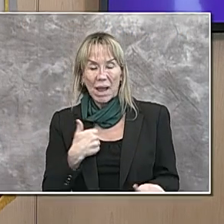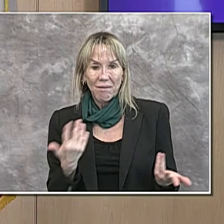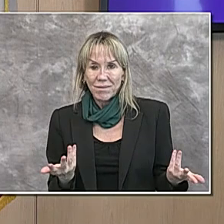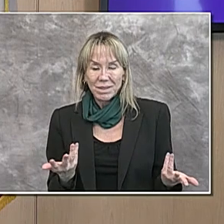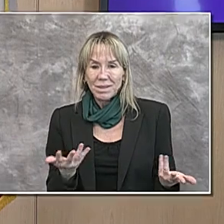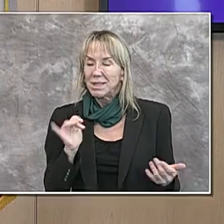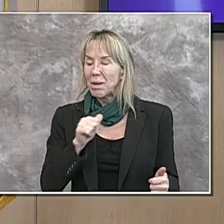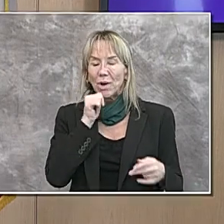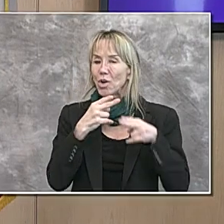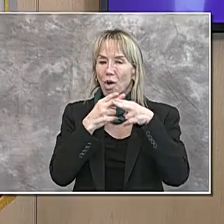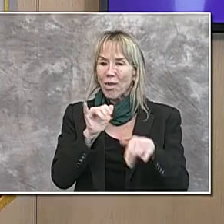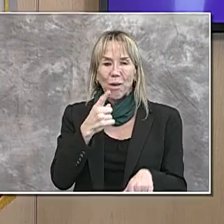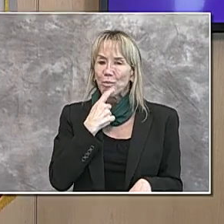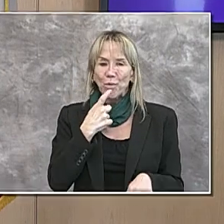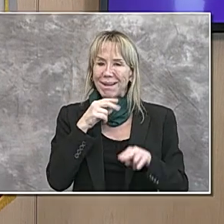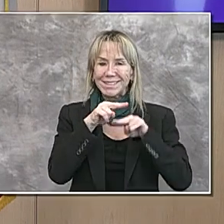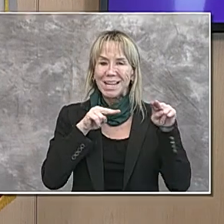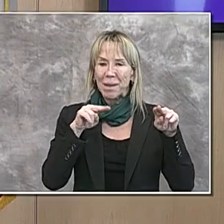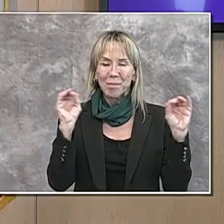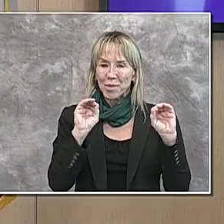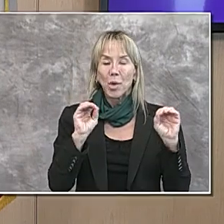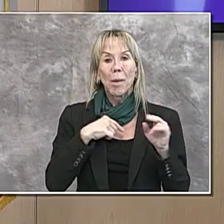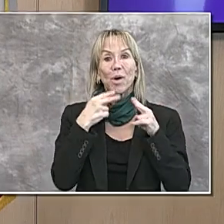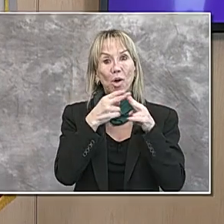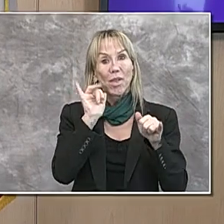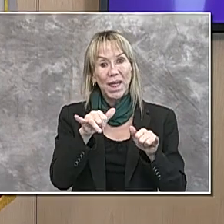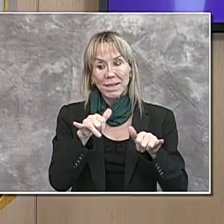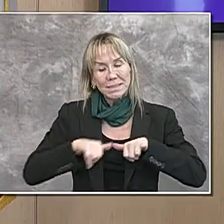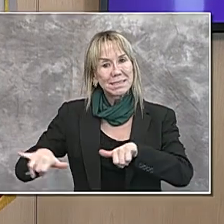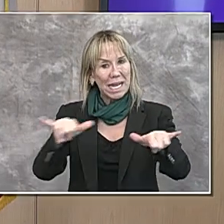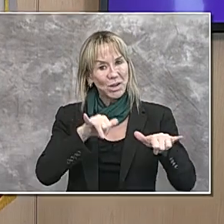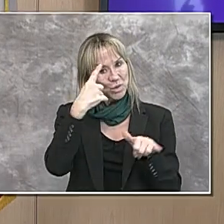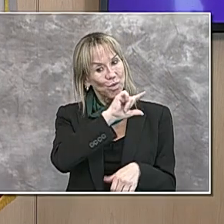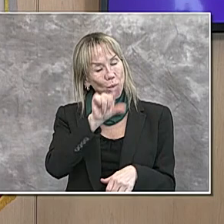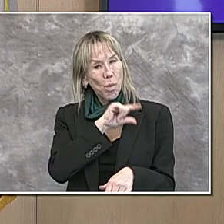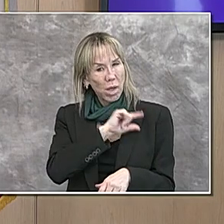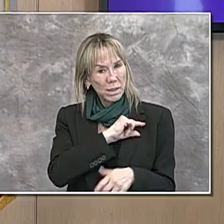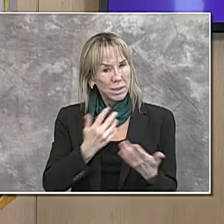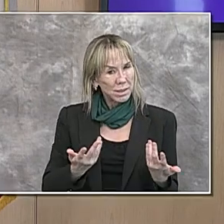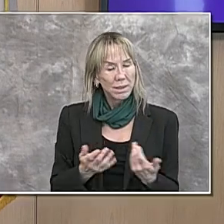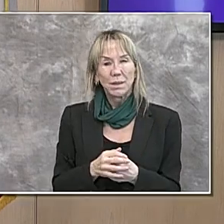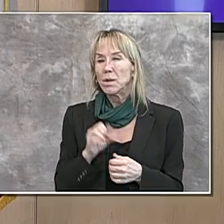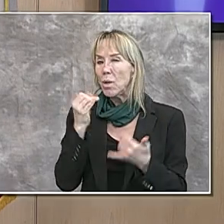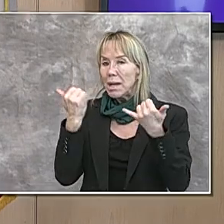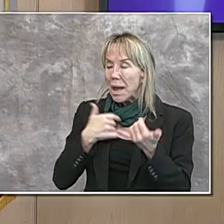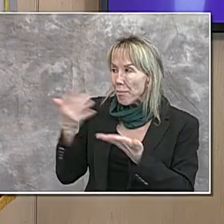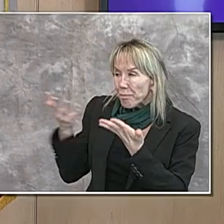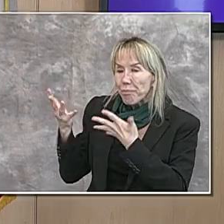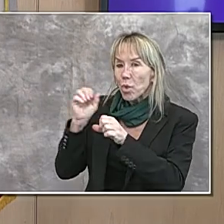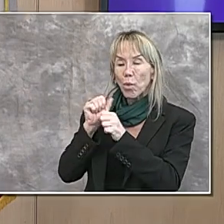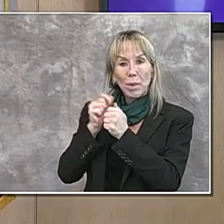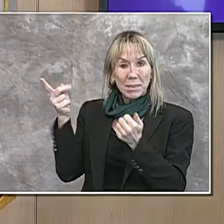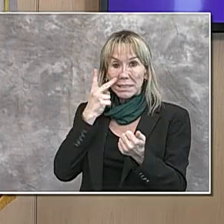tape. This is actually verification of standards and quality. So we are working with them to see if they can